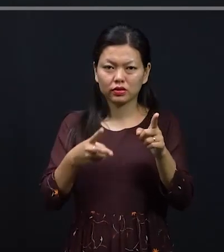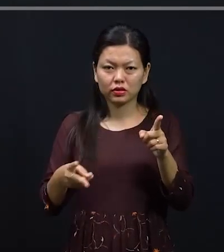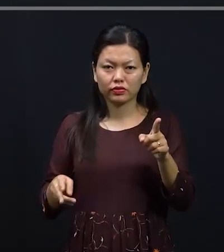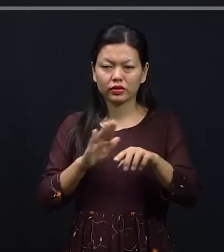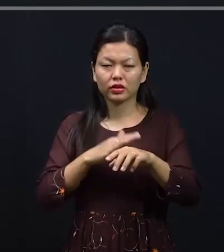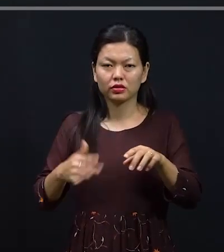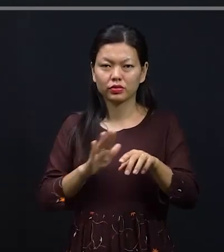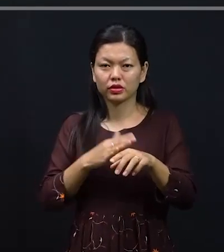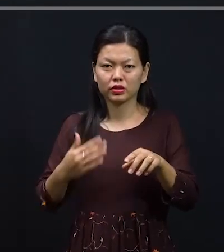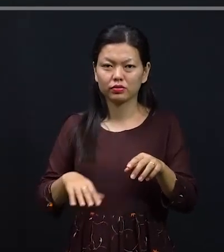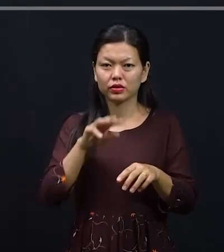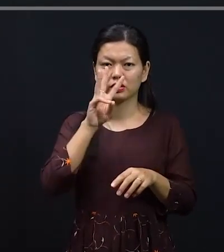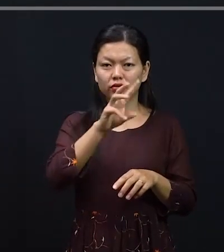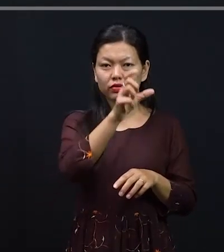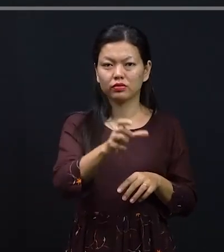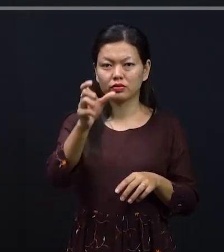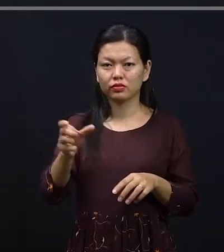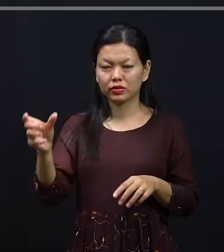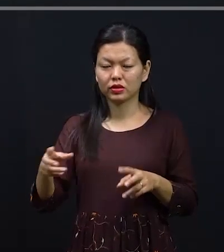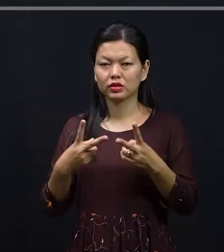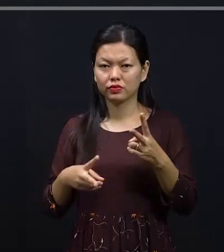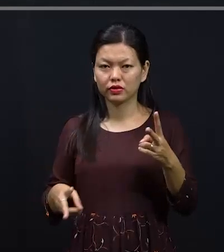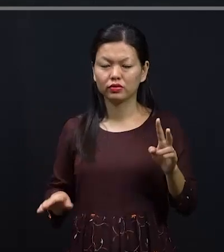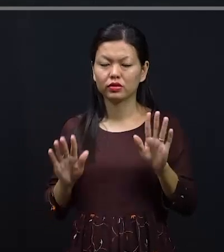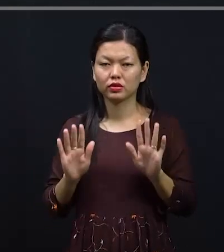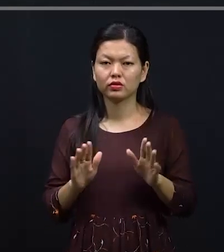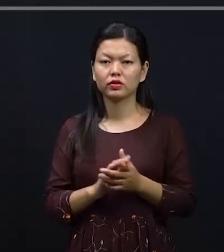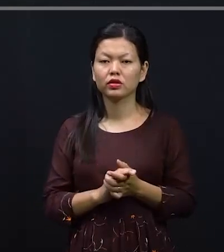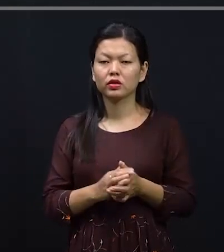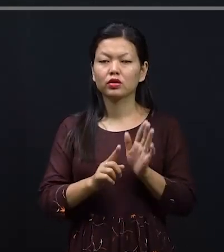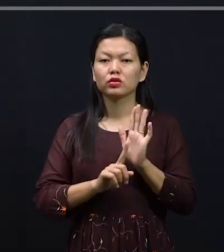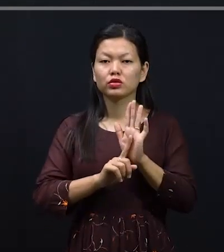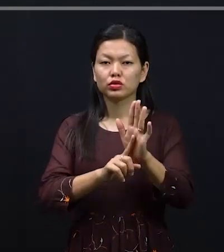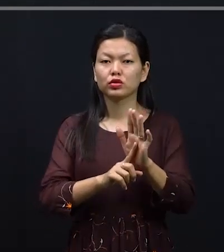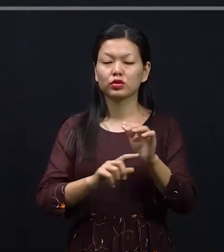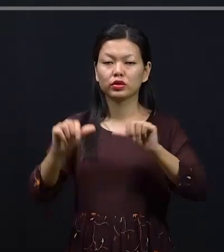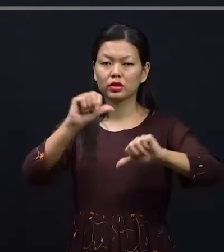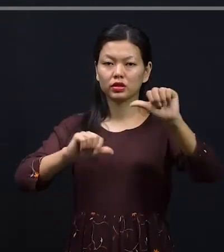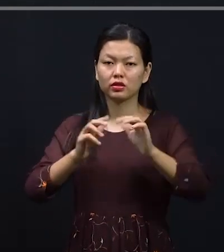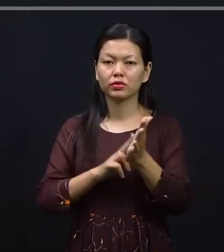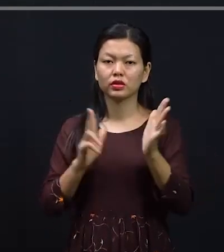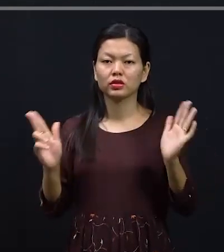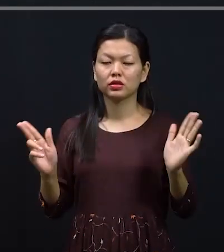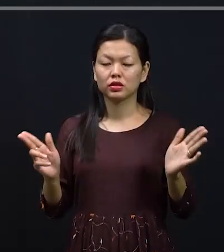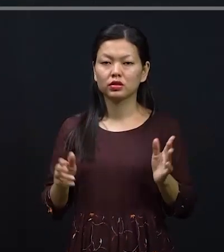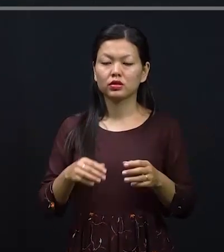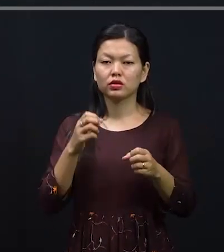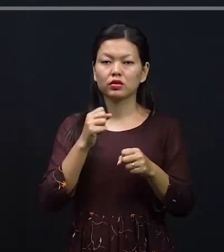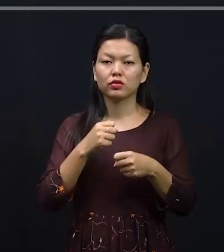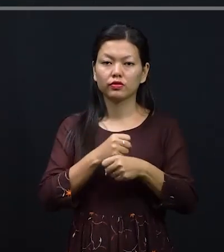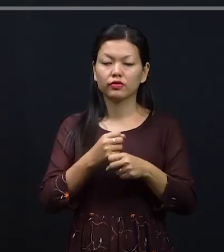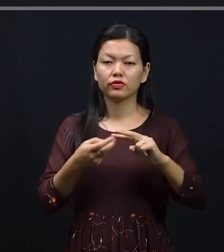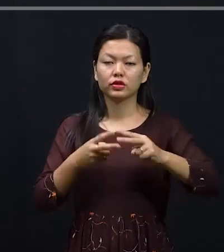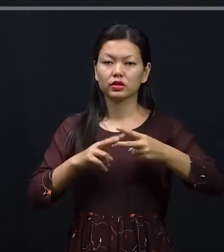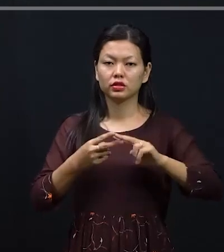1952 conducted by Hersey and Chase, the experiments were done to determine the chemical nature of the genetic material, and finally it